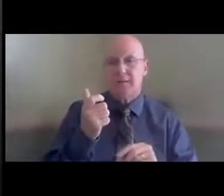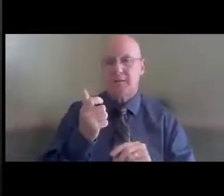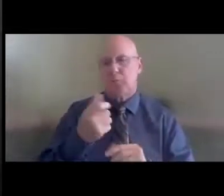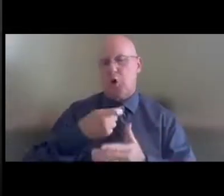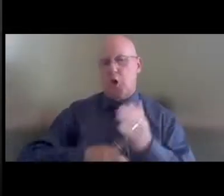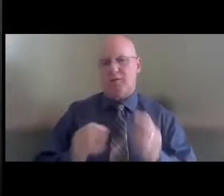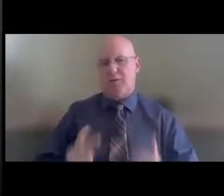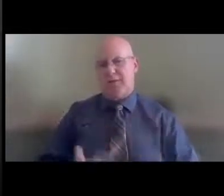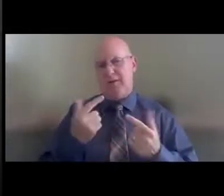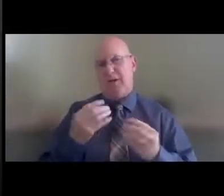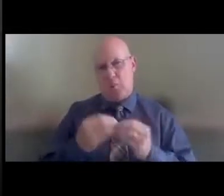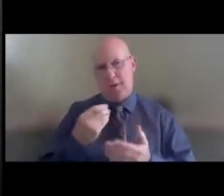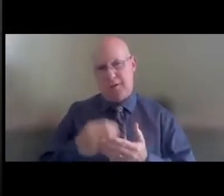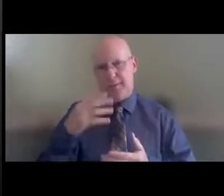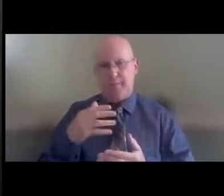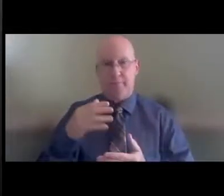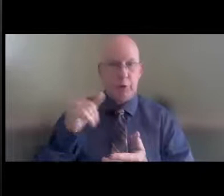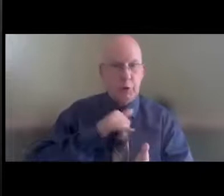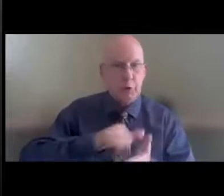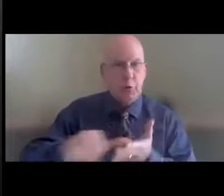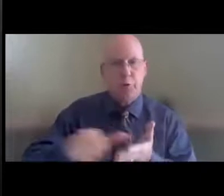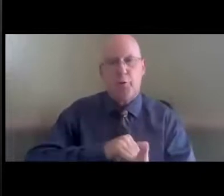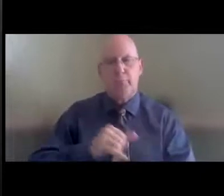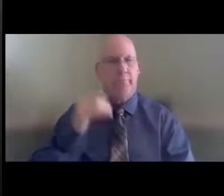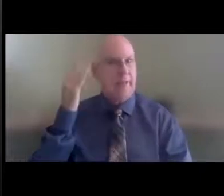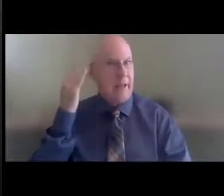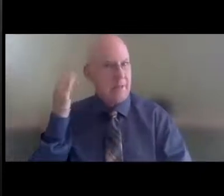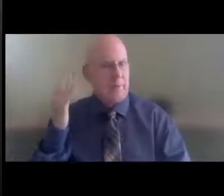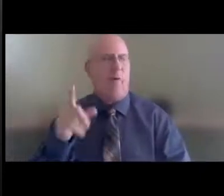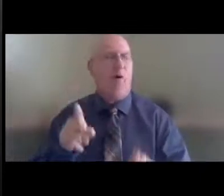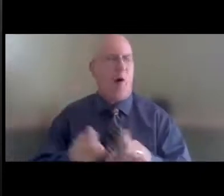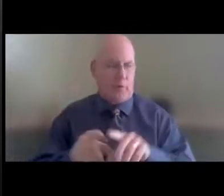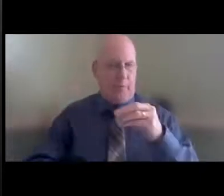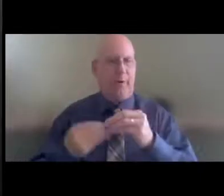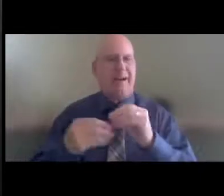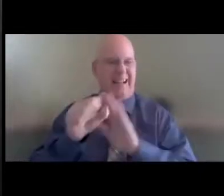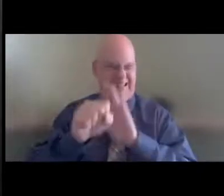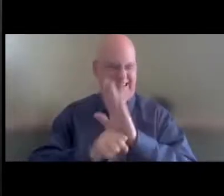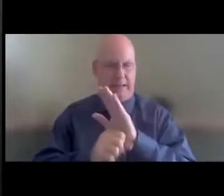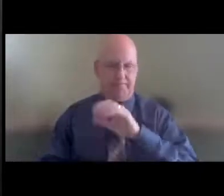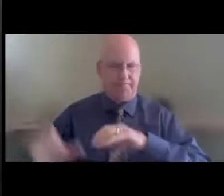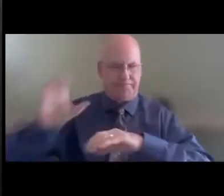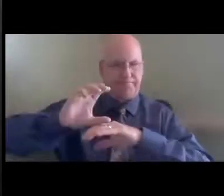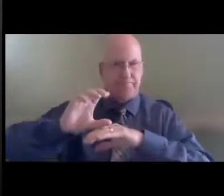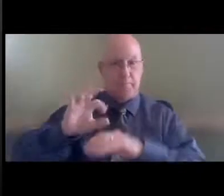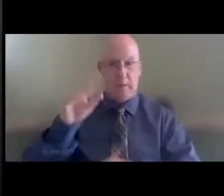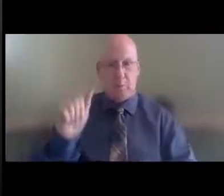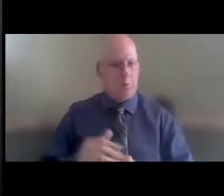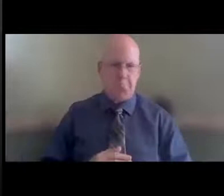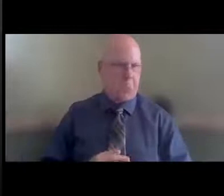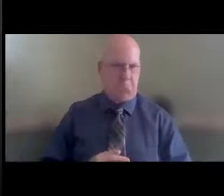those states. So New York, California, they provide a supplement on top. Florida does not. So